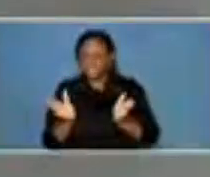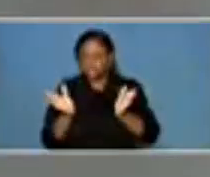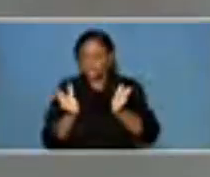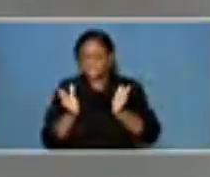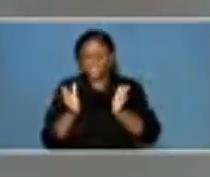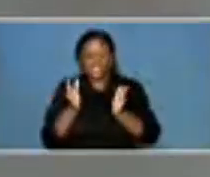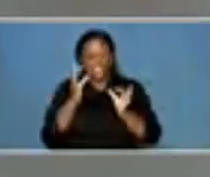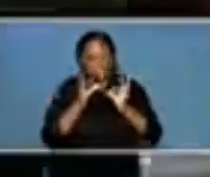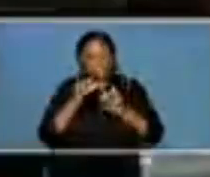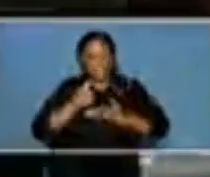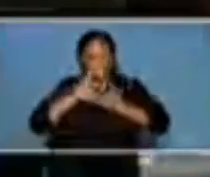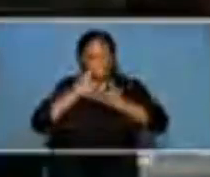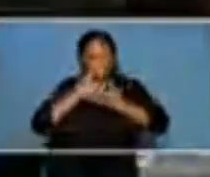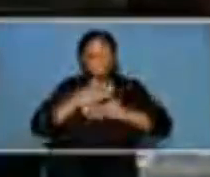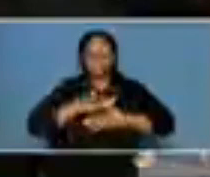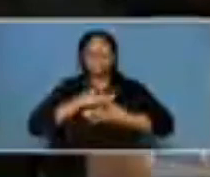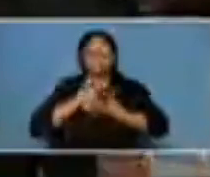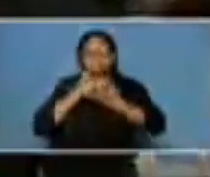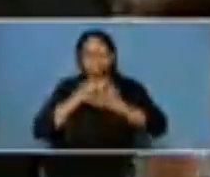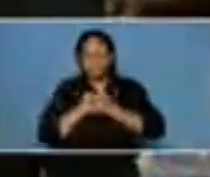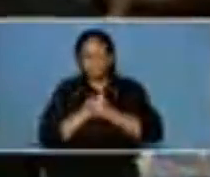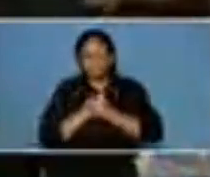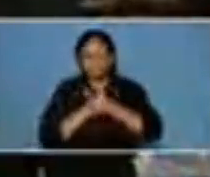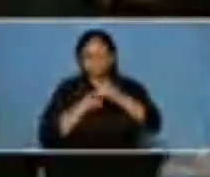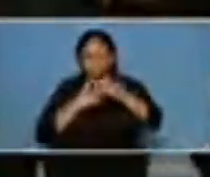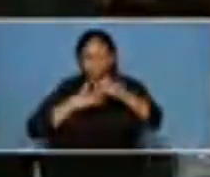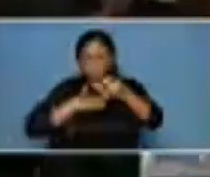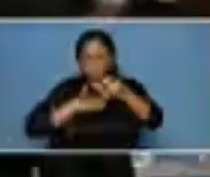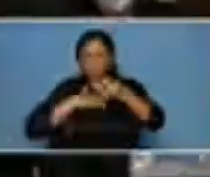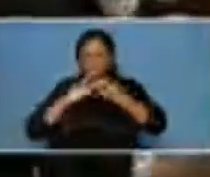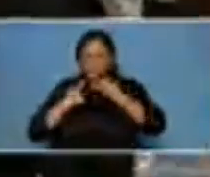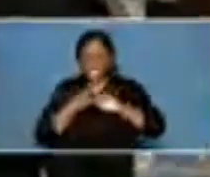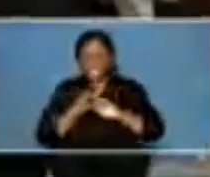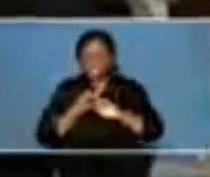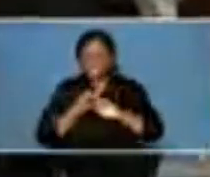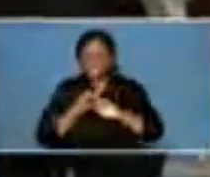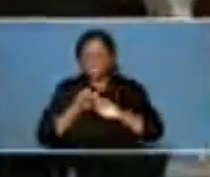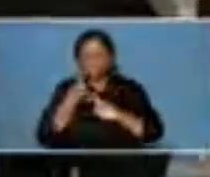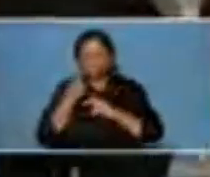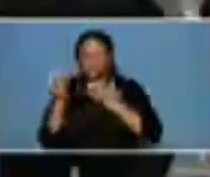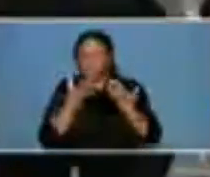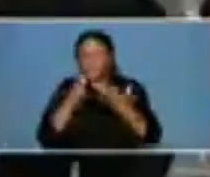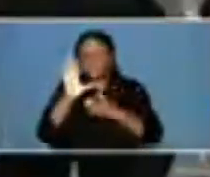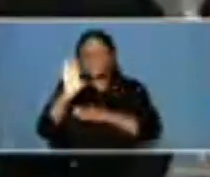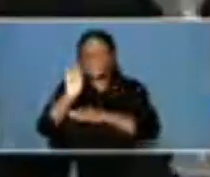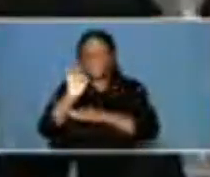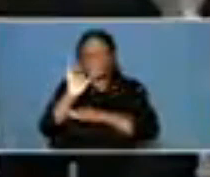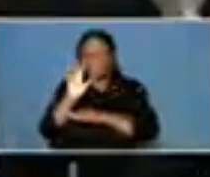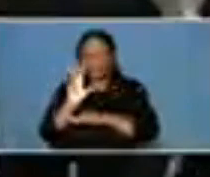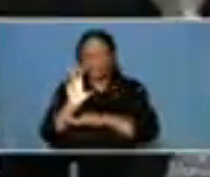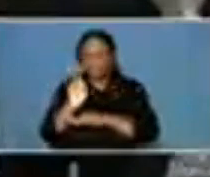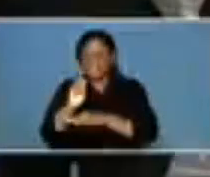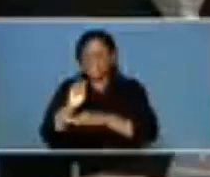to assist when they can. I know some my good friend from the Cayman Islands who brought me to Cayman 36 years